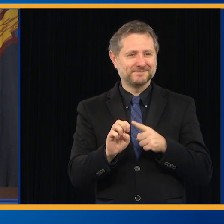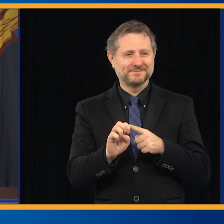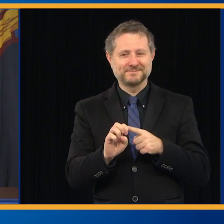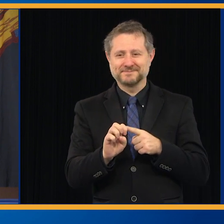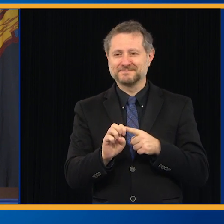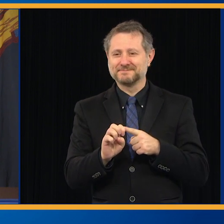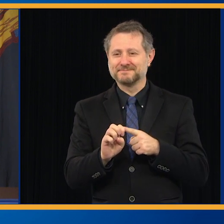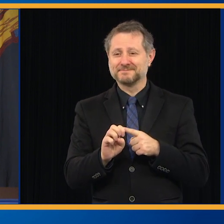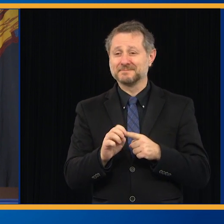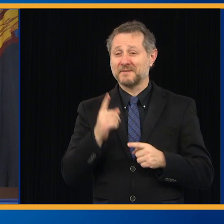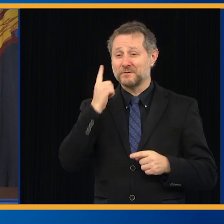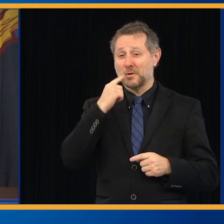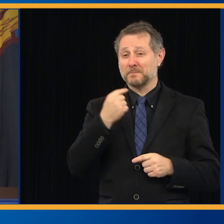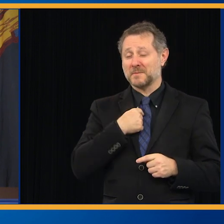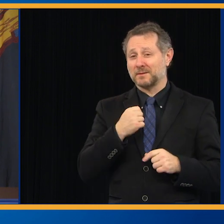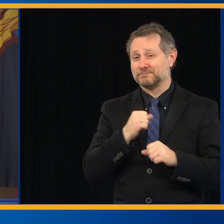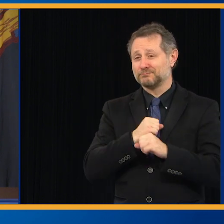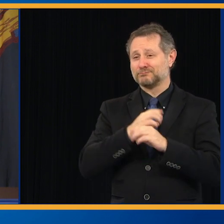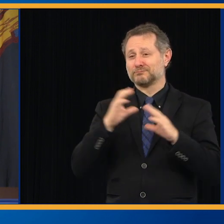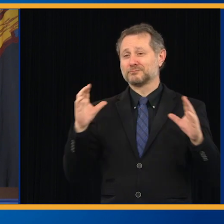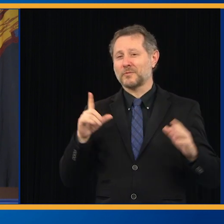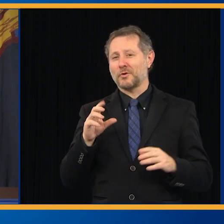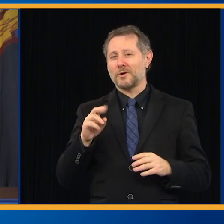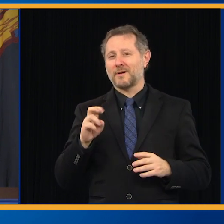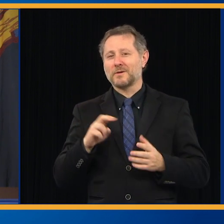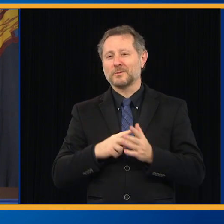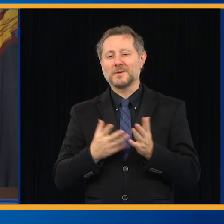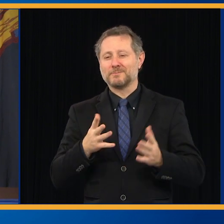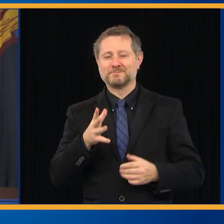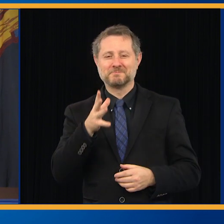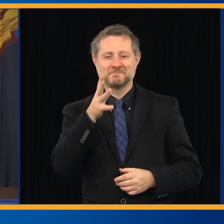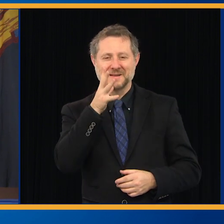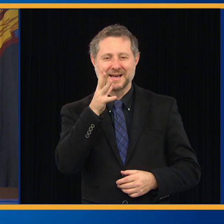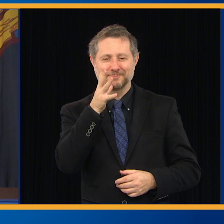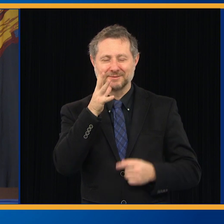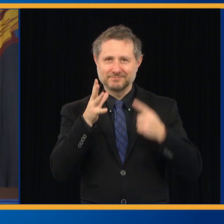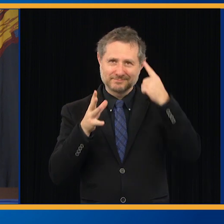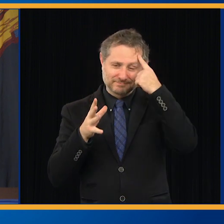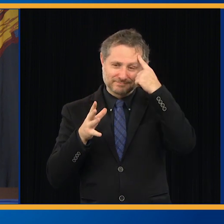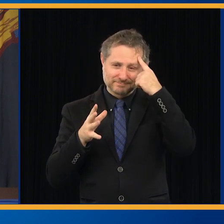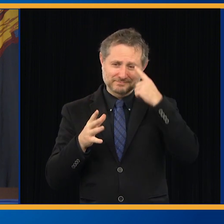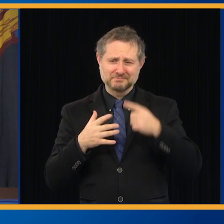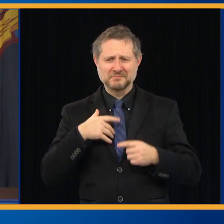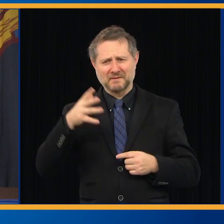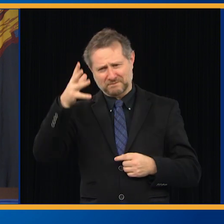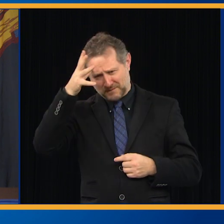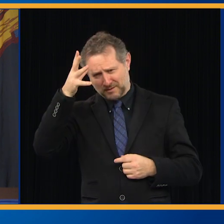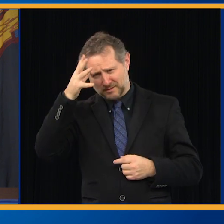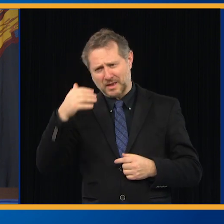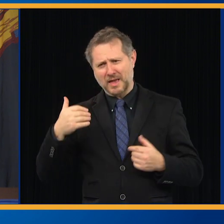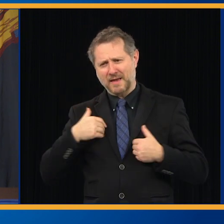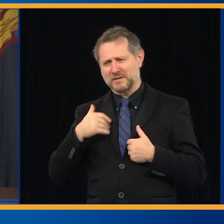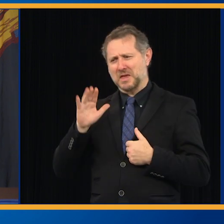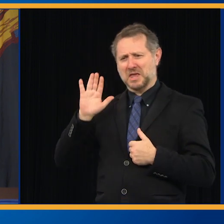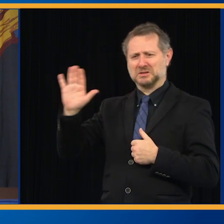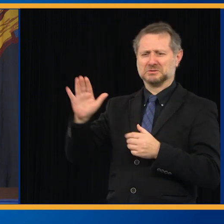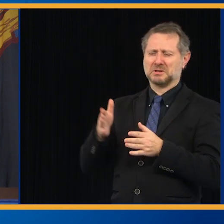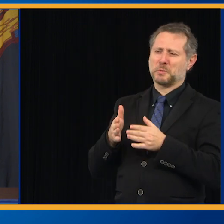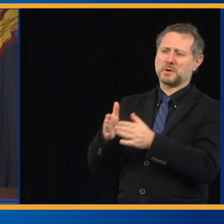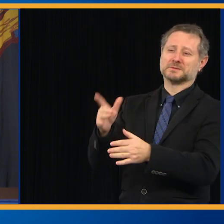for me has always been my mother. My father was loving in his way, but he was not